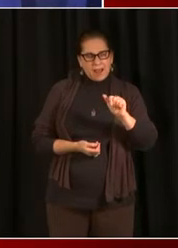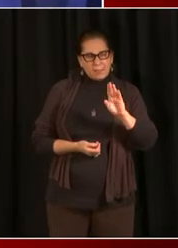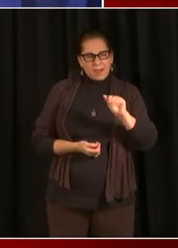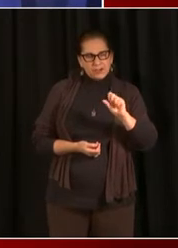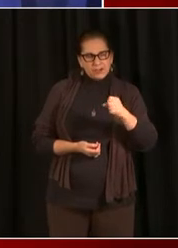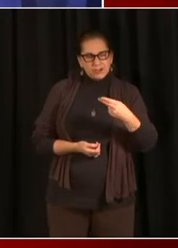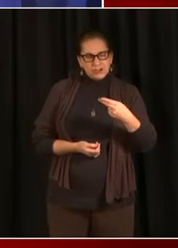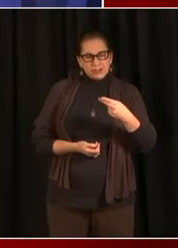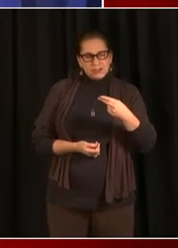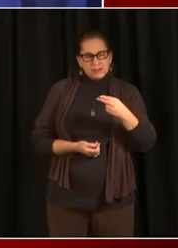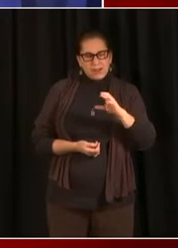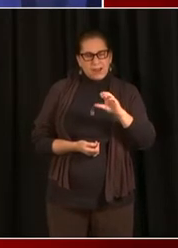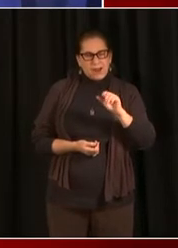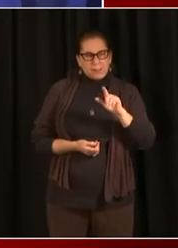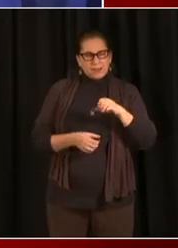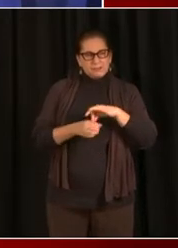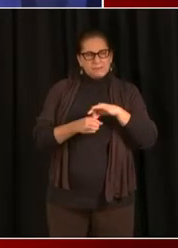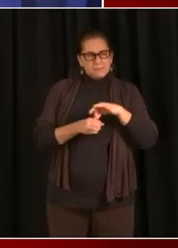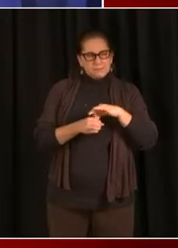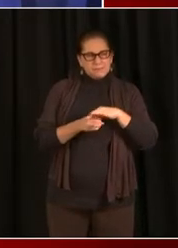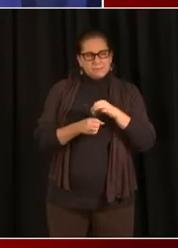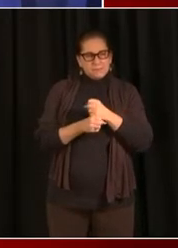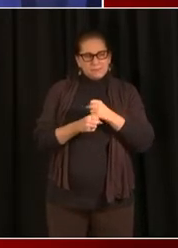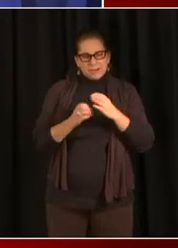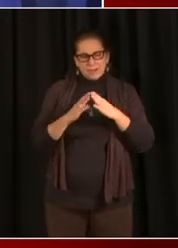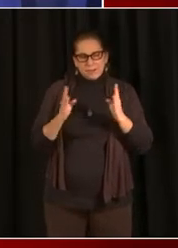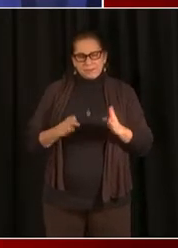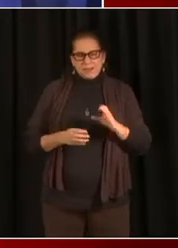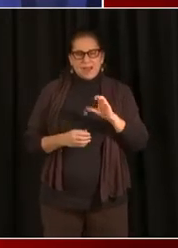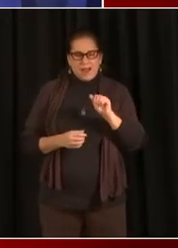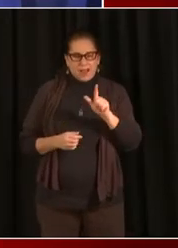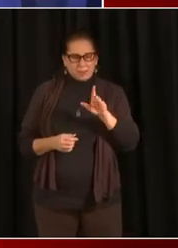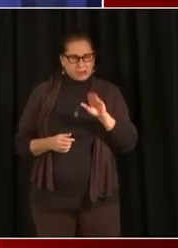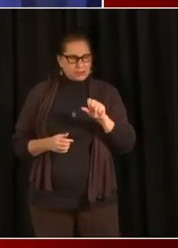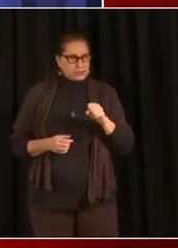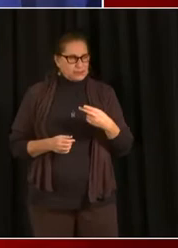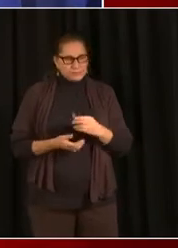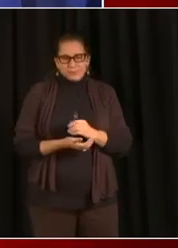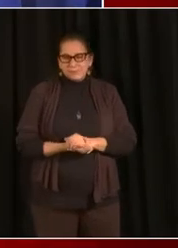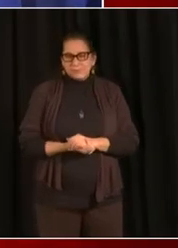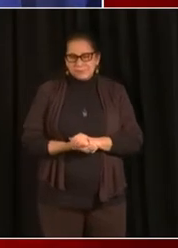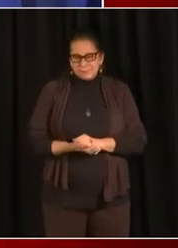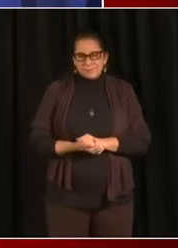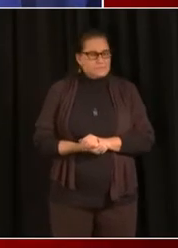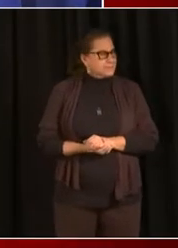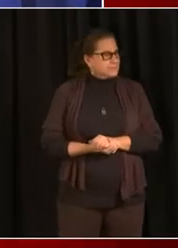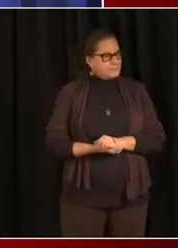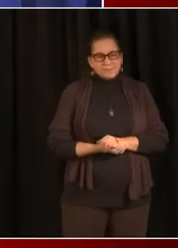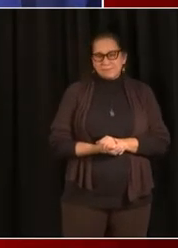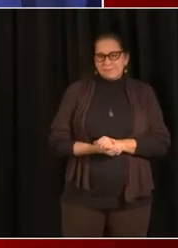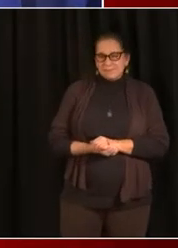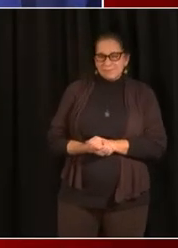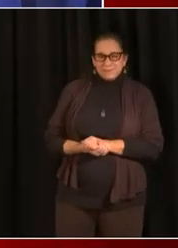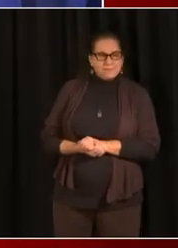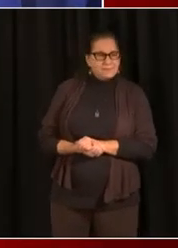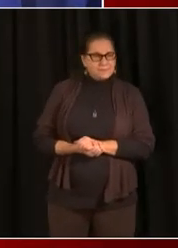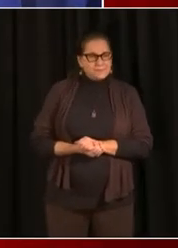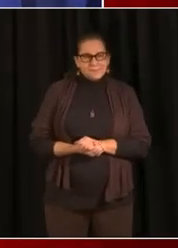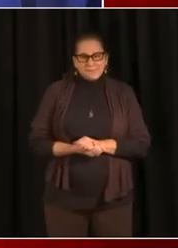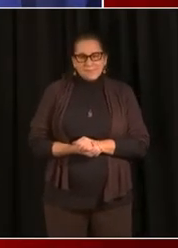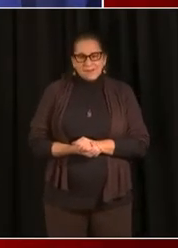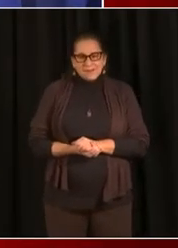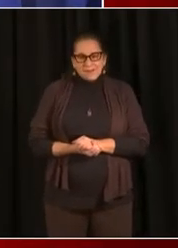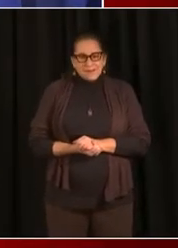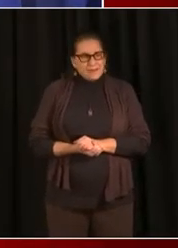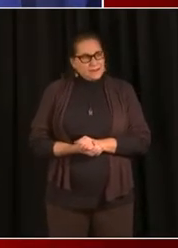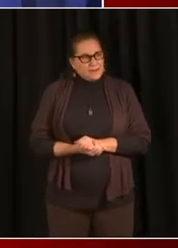little bit about her story, what she's doing, and if she has a bit of advice to share with us, that too as well. But Sunyata,